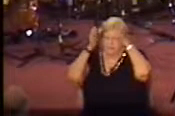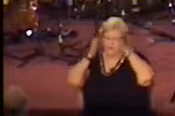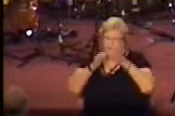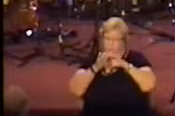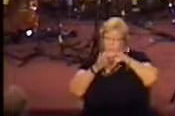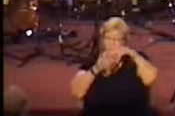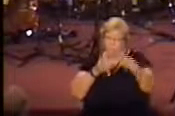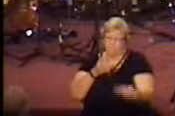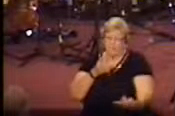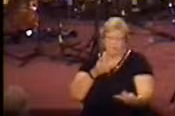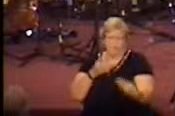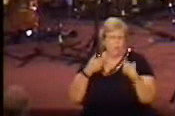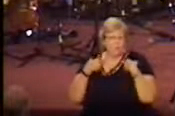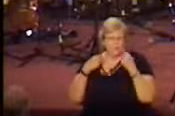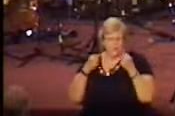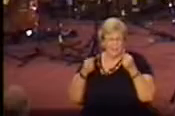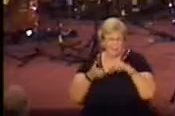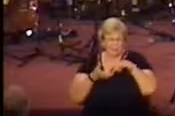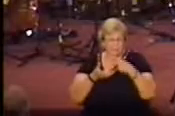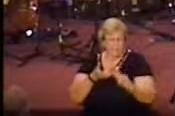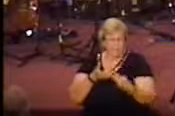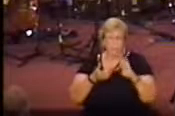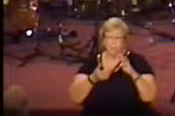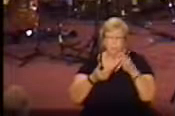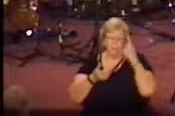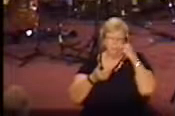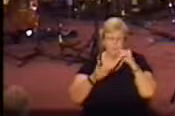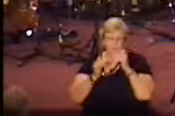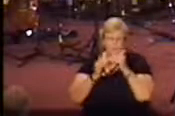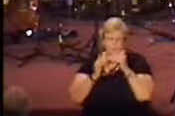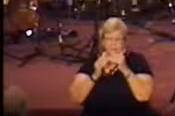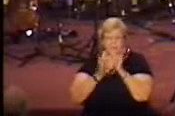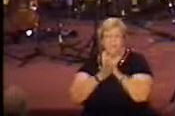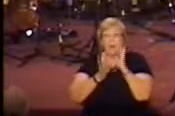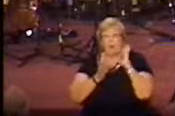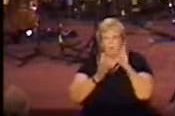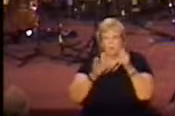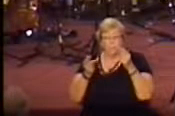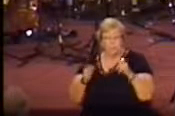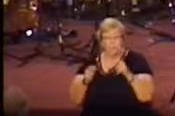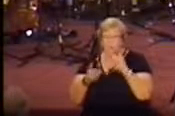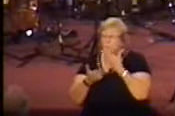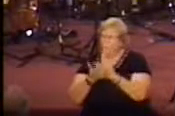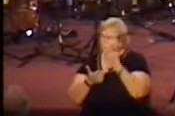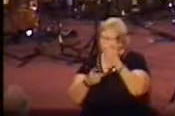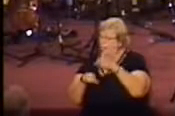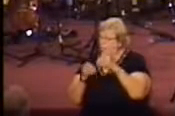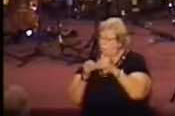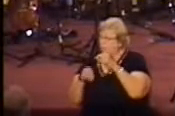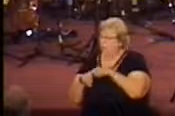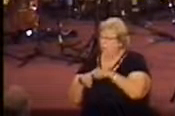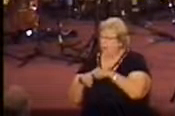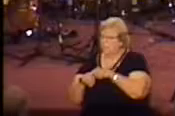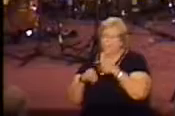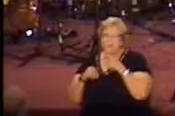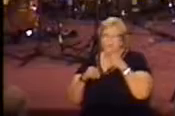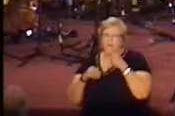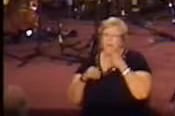those heroes tell. Blue for justice that will be done, proving once more these colors don't